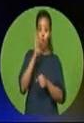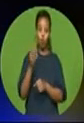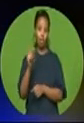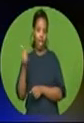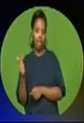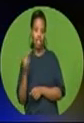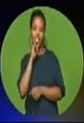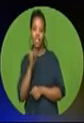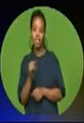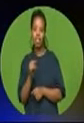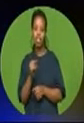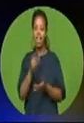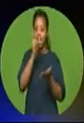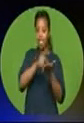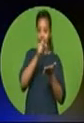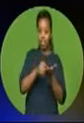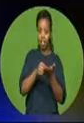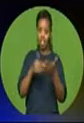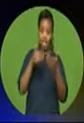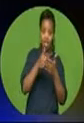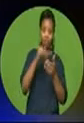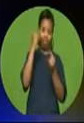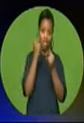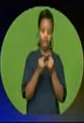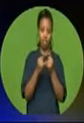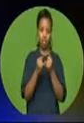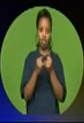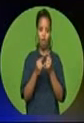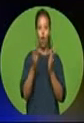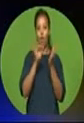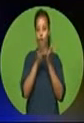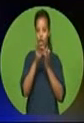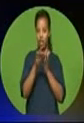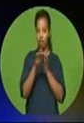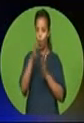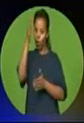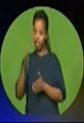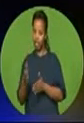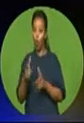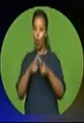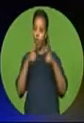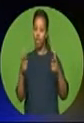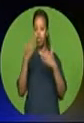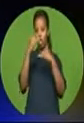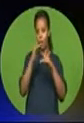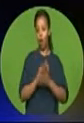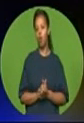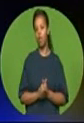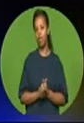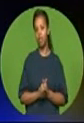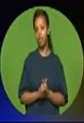other is inserted near the last figure on the side with the larger